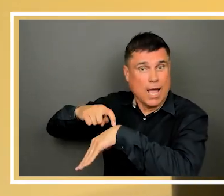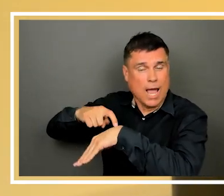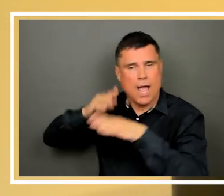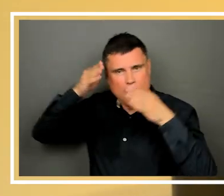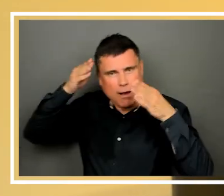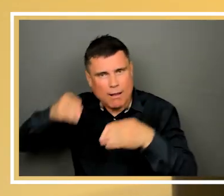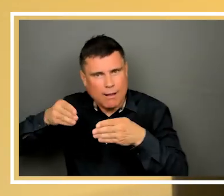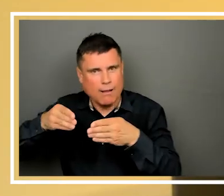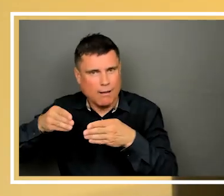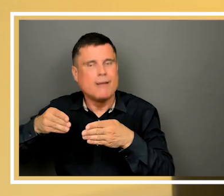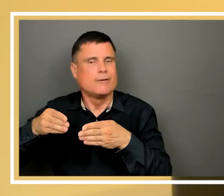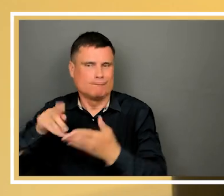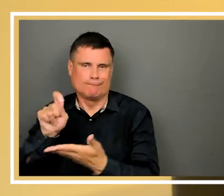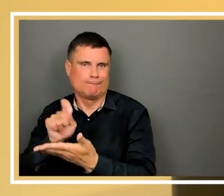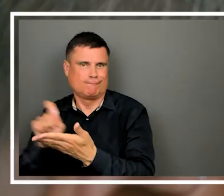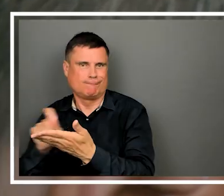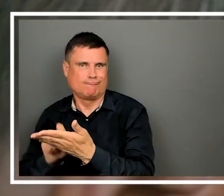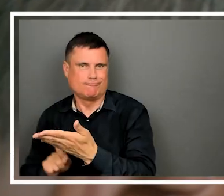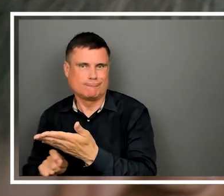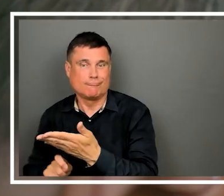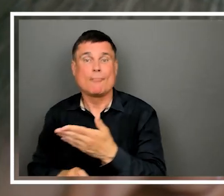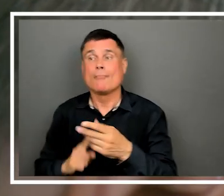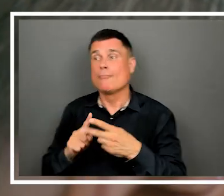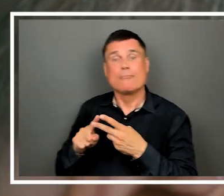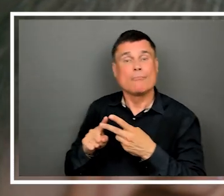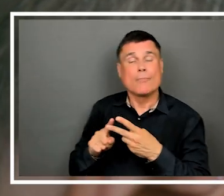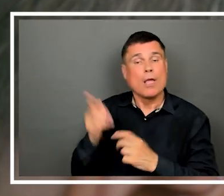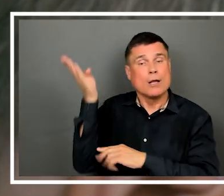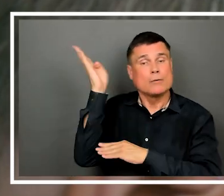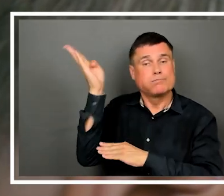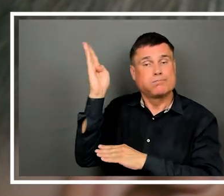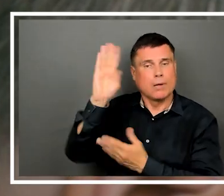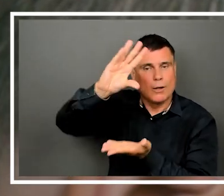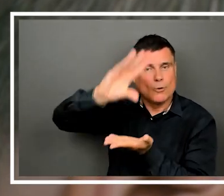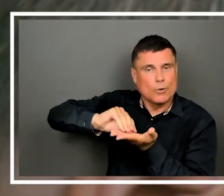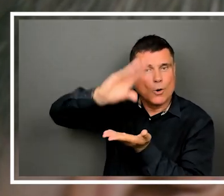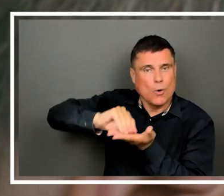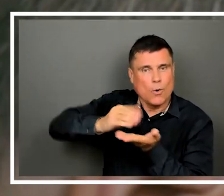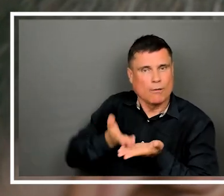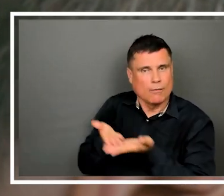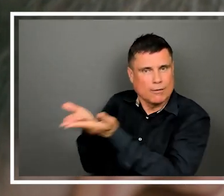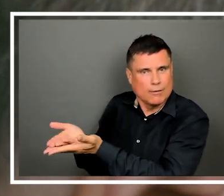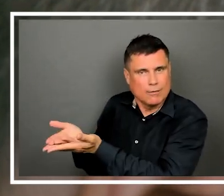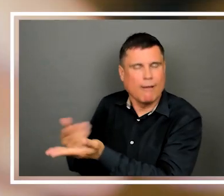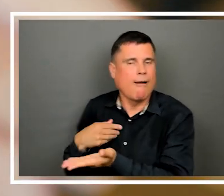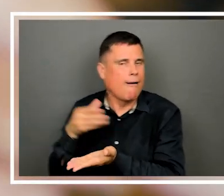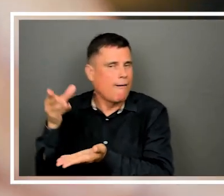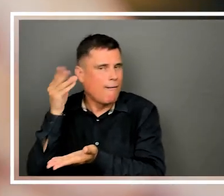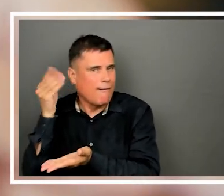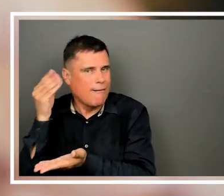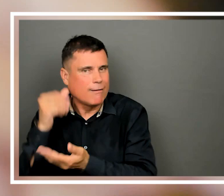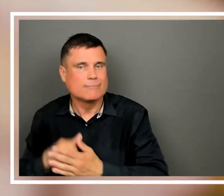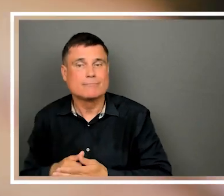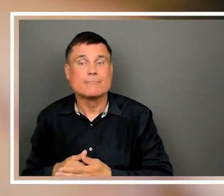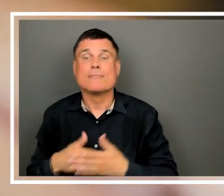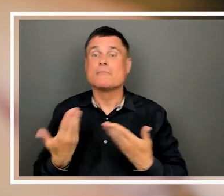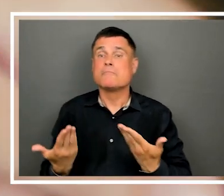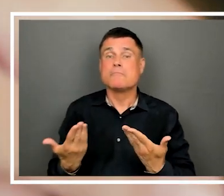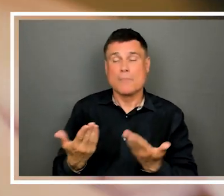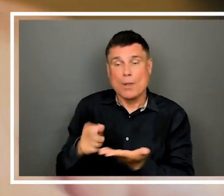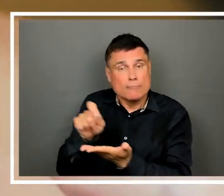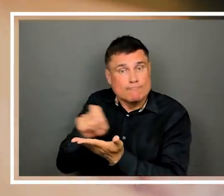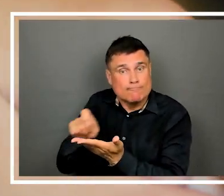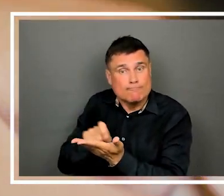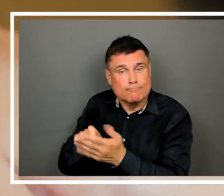extra time for examinations or even provide lecture recordings in case I needed